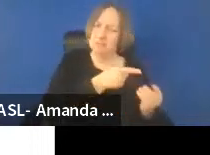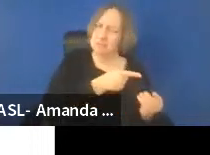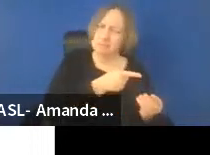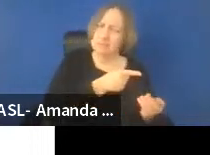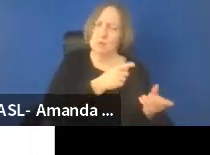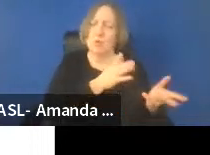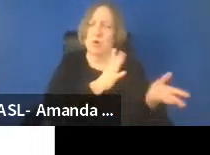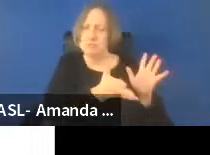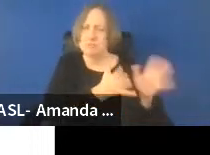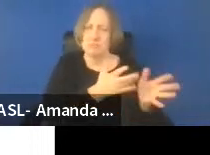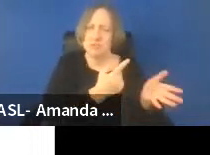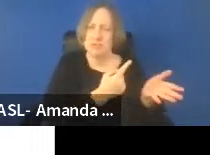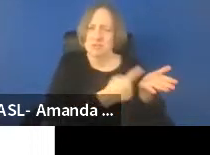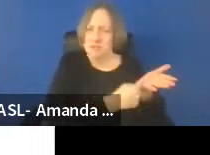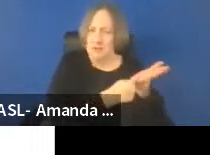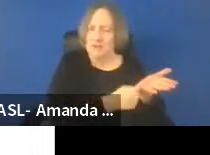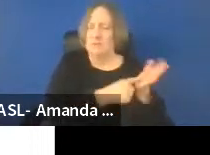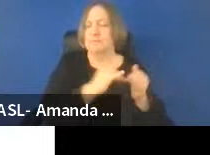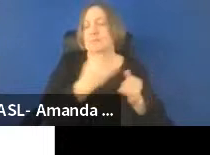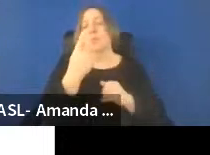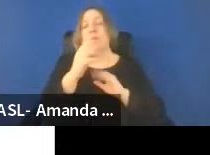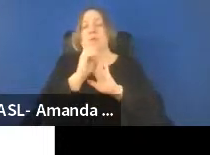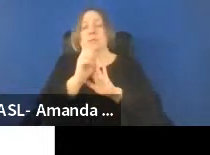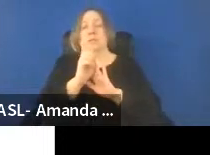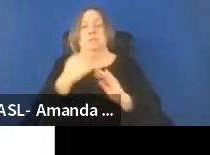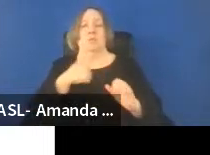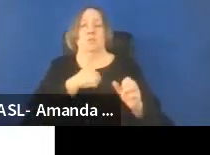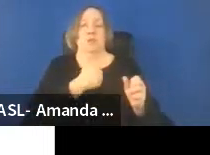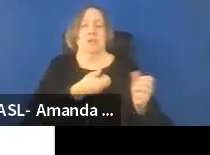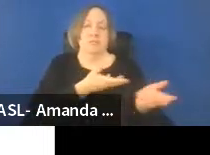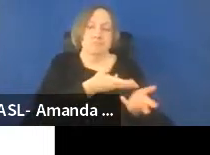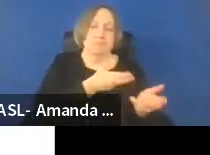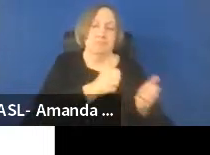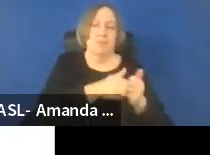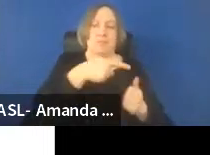on. So that's one example of how we interact with the